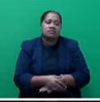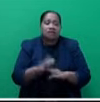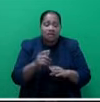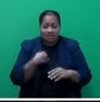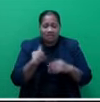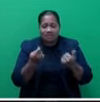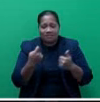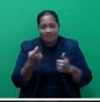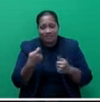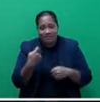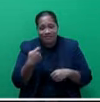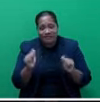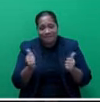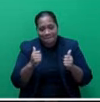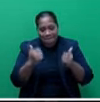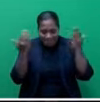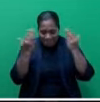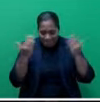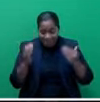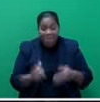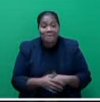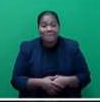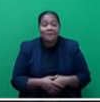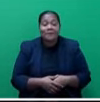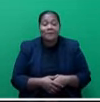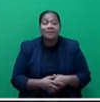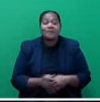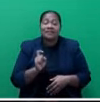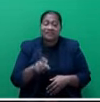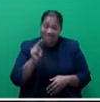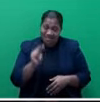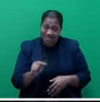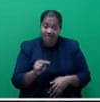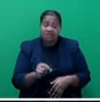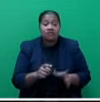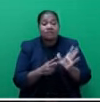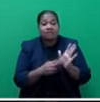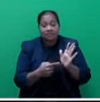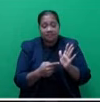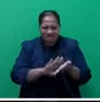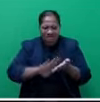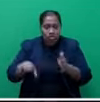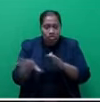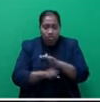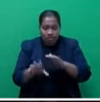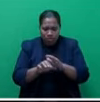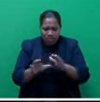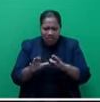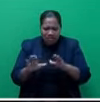Speaker. That if there is a need for an anti-corruption division of the court,